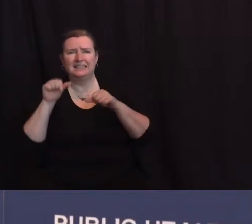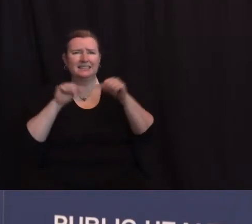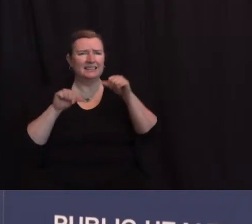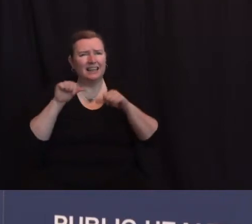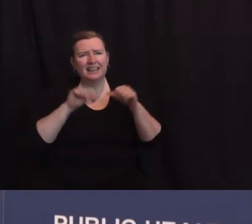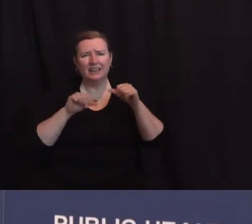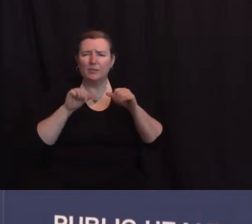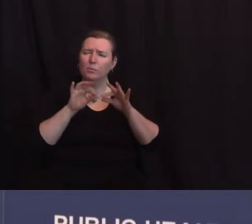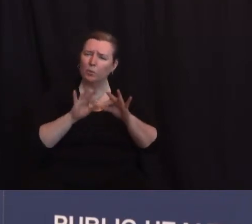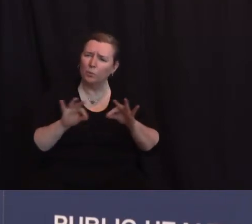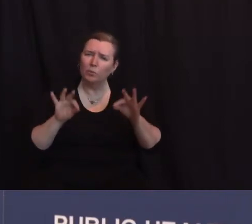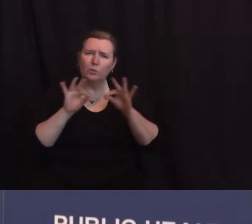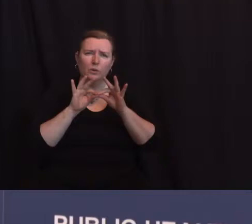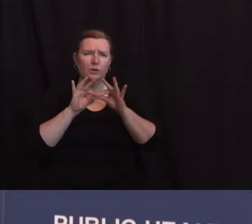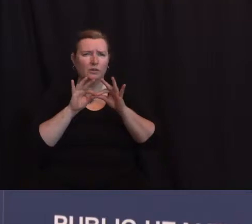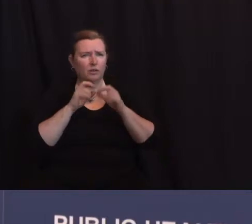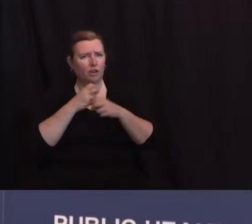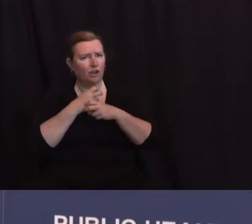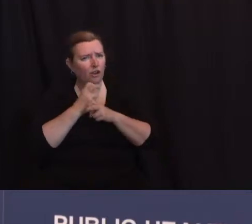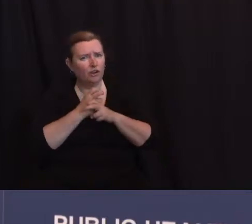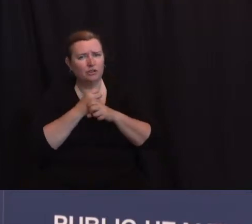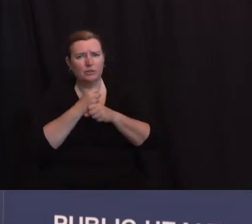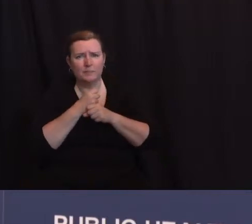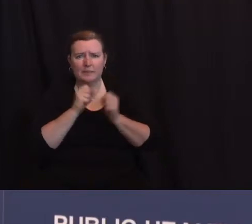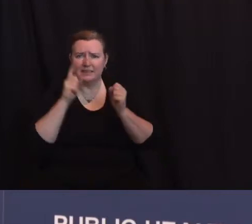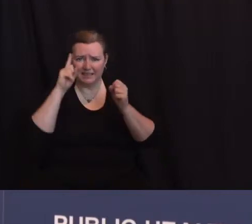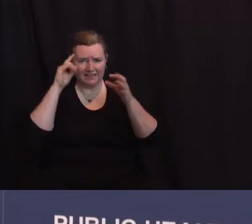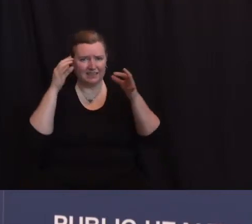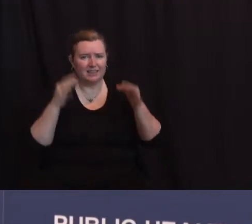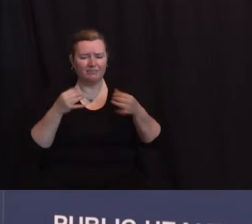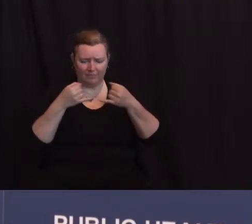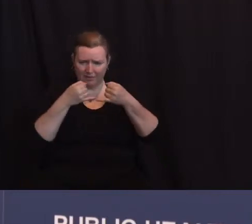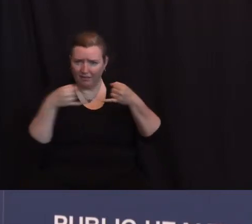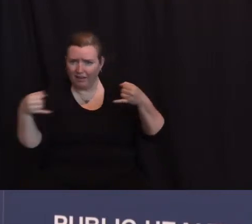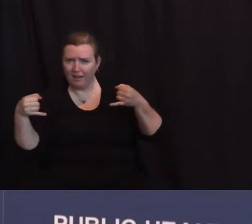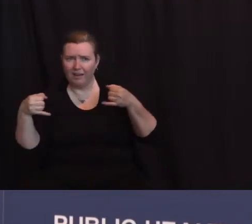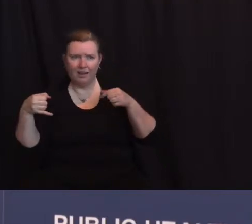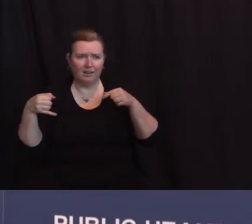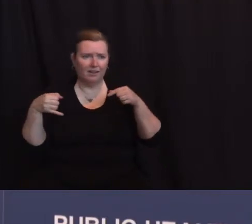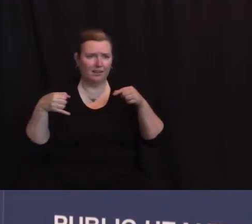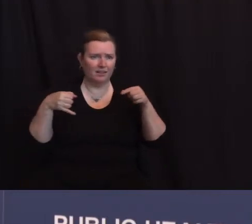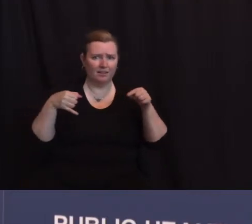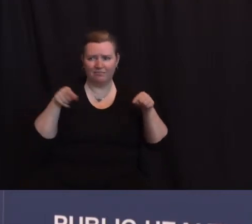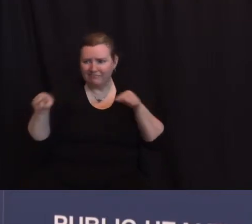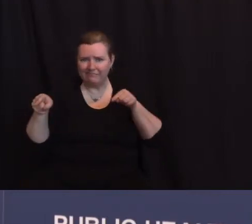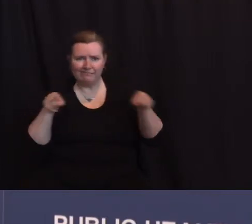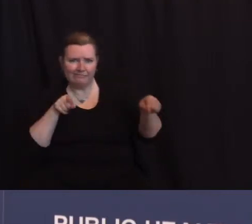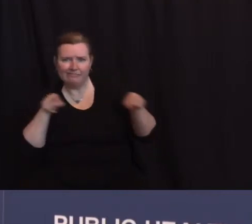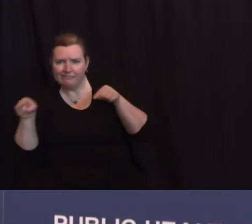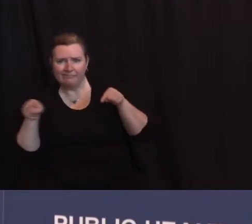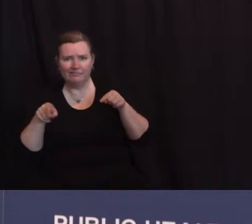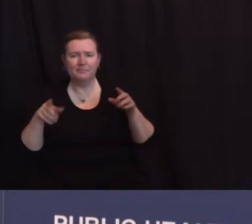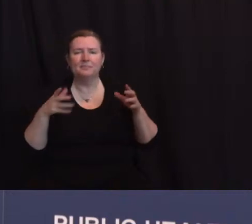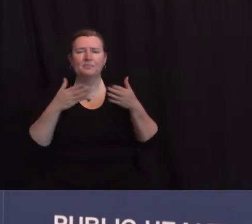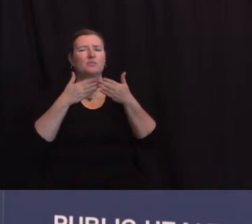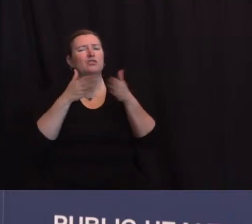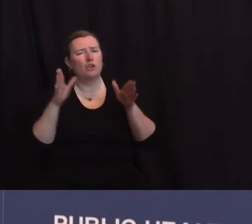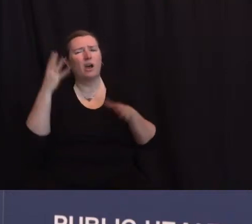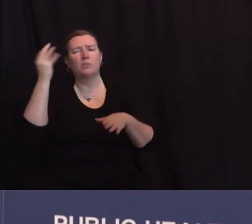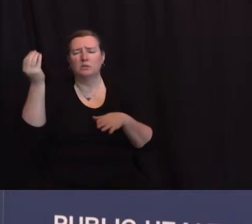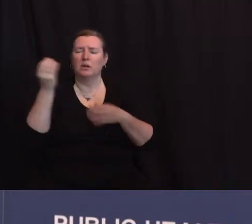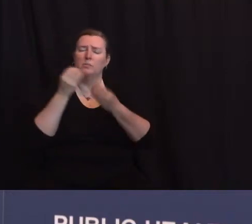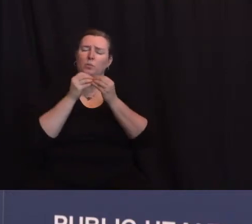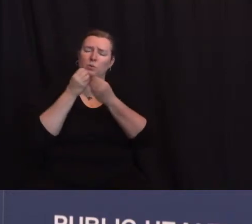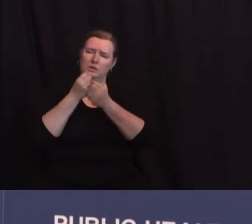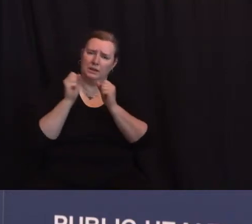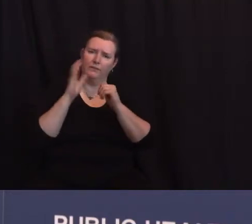to make that very hard distinction between indoors and outdoors, besides saying that, yes, in general, outdoors is going to be safer than indoors.